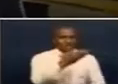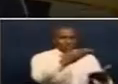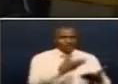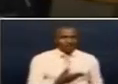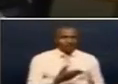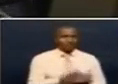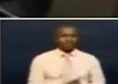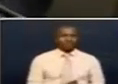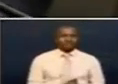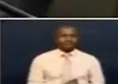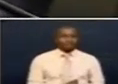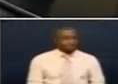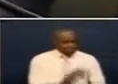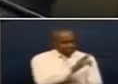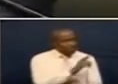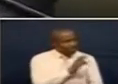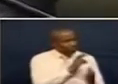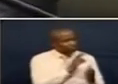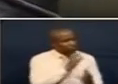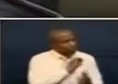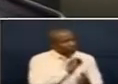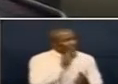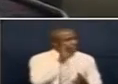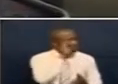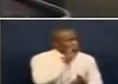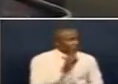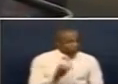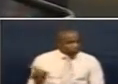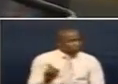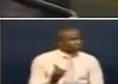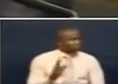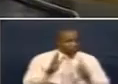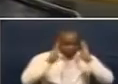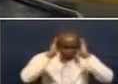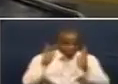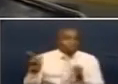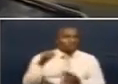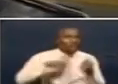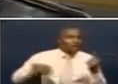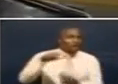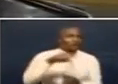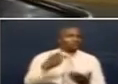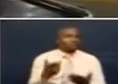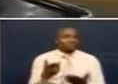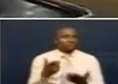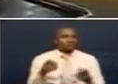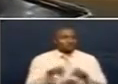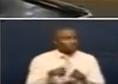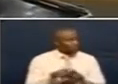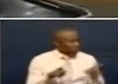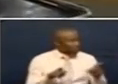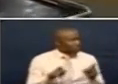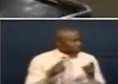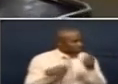by getting your own assessment of your colleague here. What do you think of his political turnaround and the chances of him regaining his